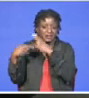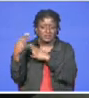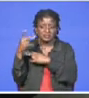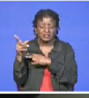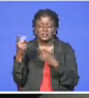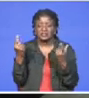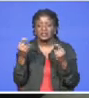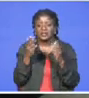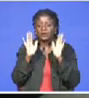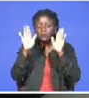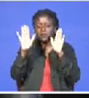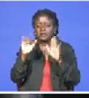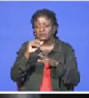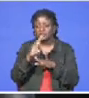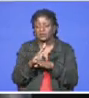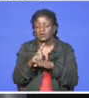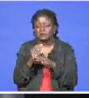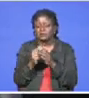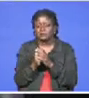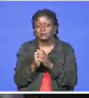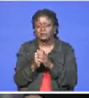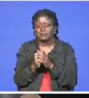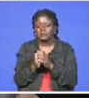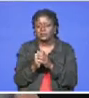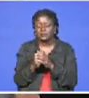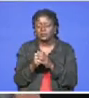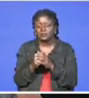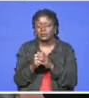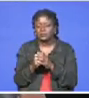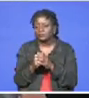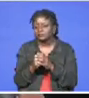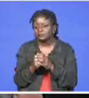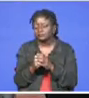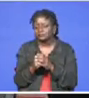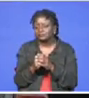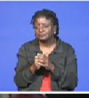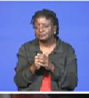job and he's going to be greatly missed. What I remember about Mr. Carter, Sir Carter, is